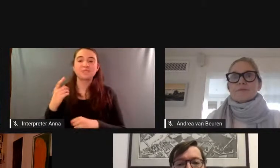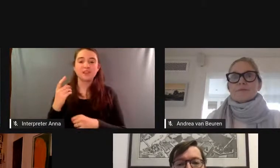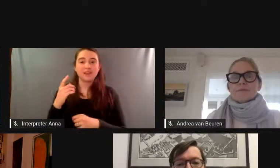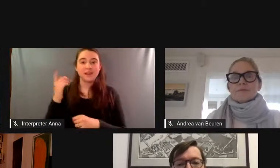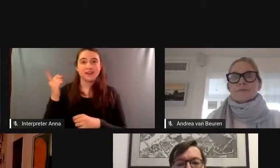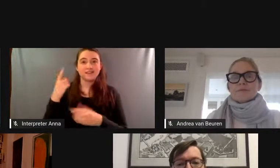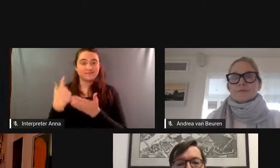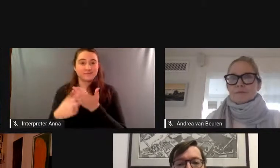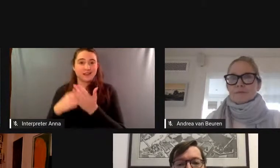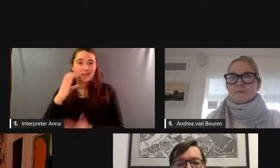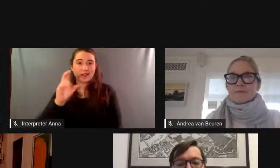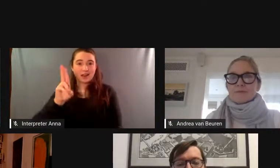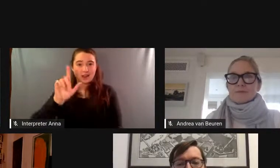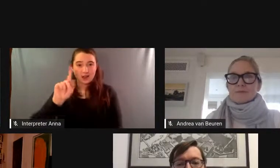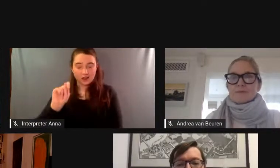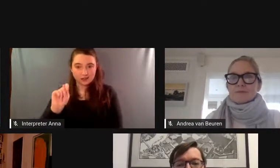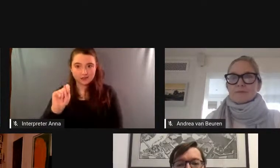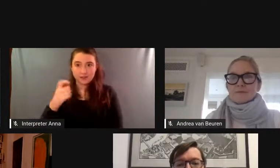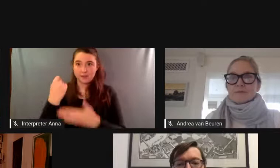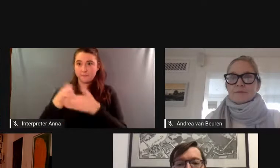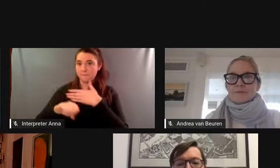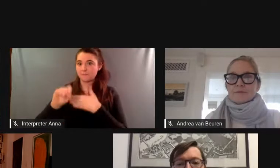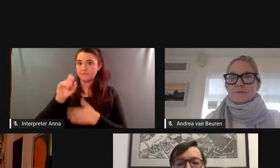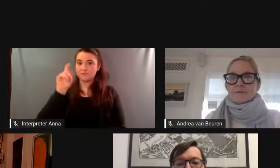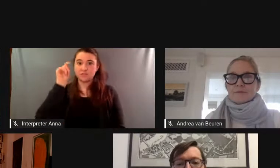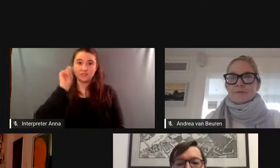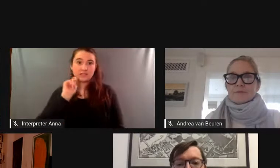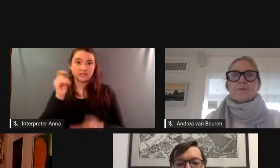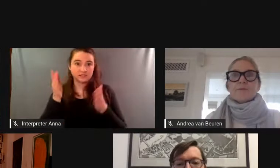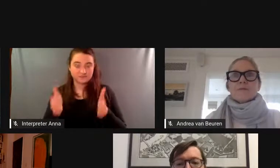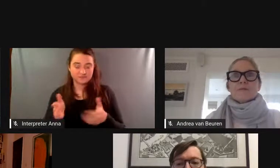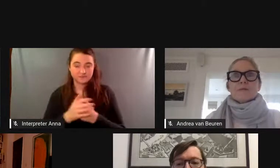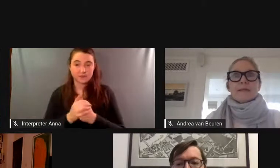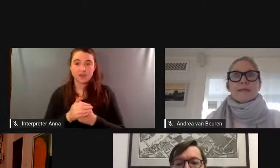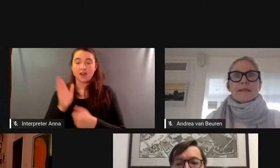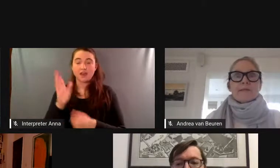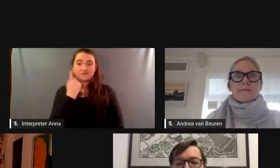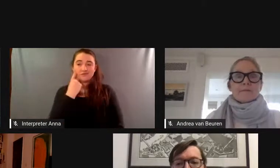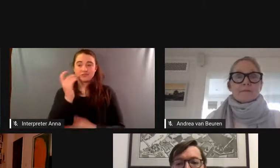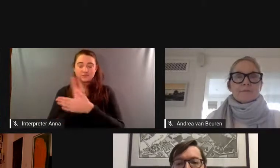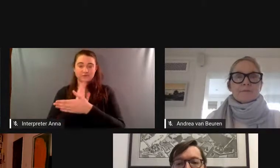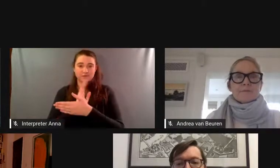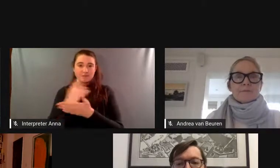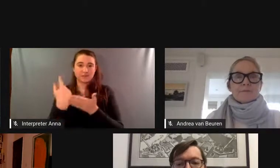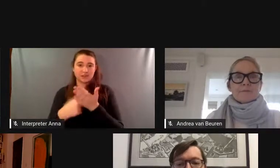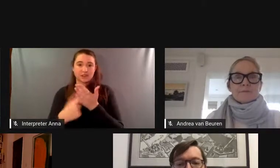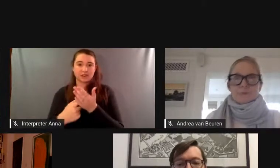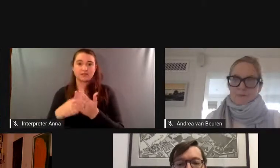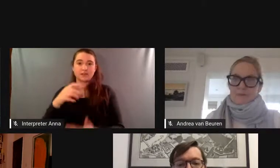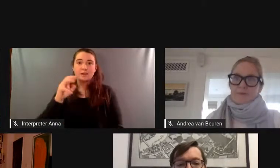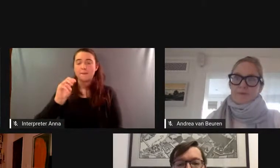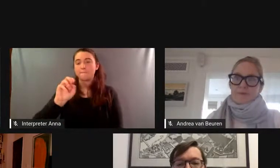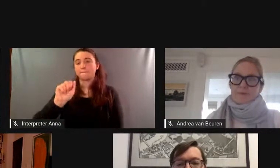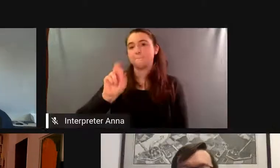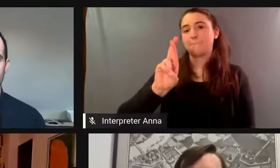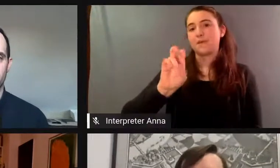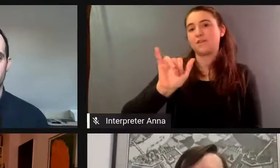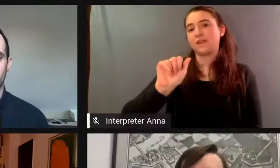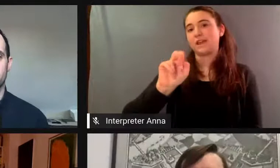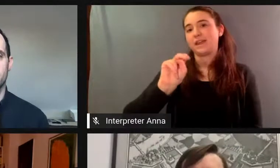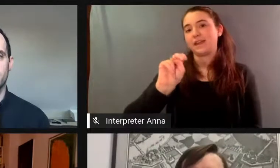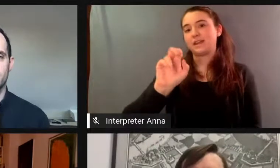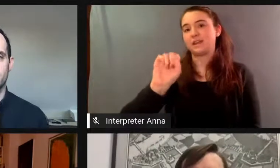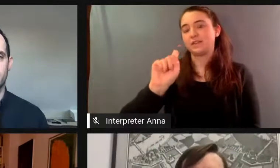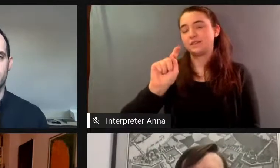youth culture and the birth of teenagers and his recent film recorder is about activist marion stokes who secretly